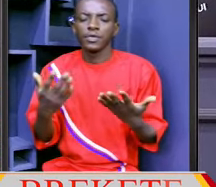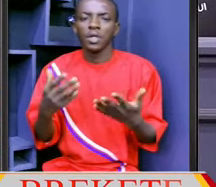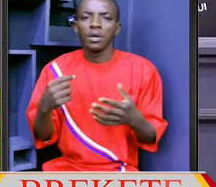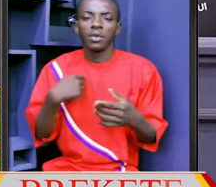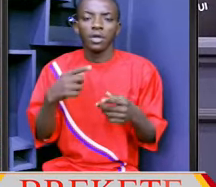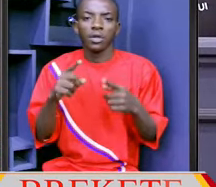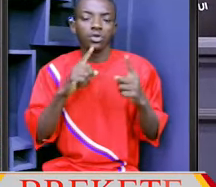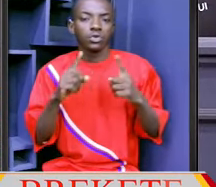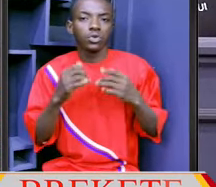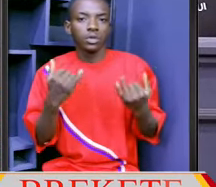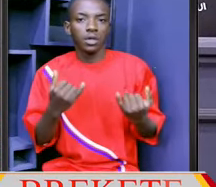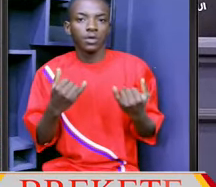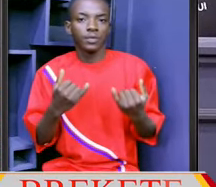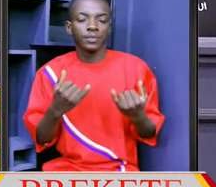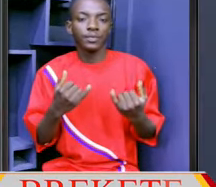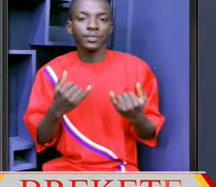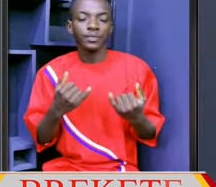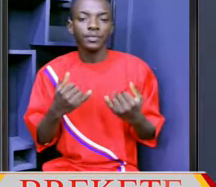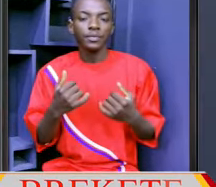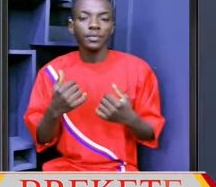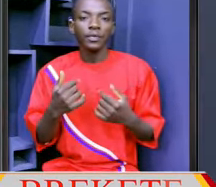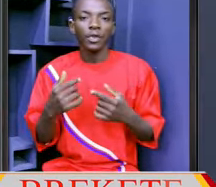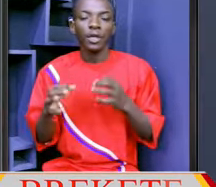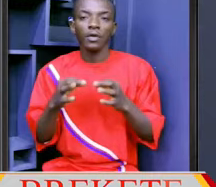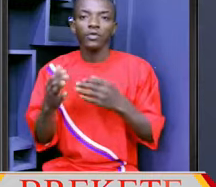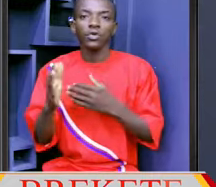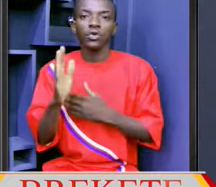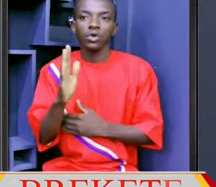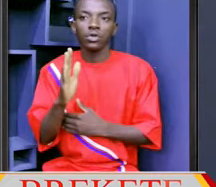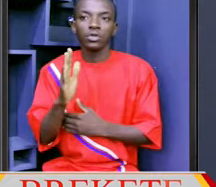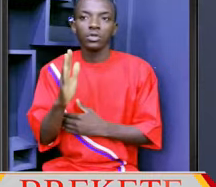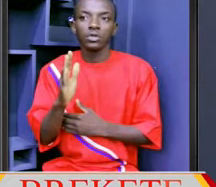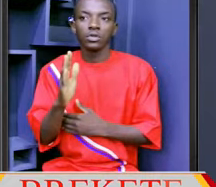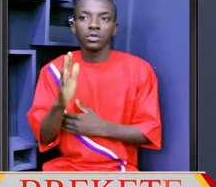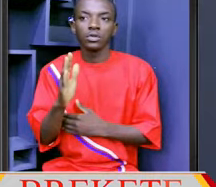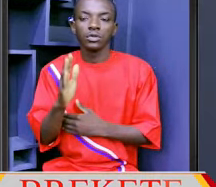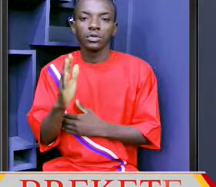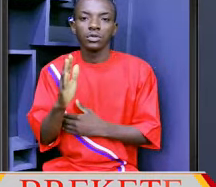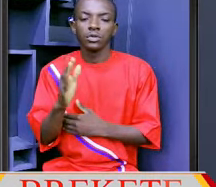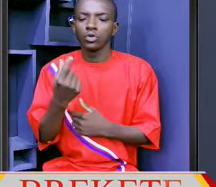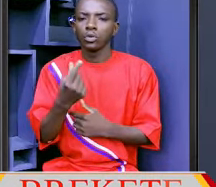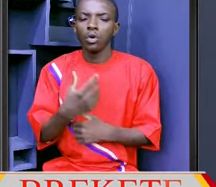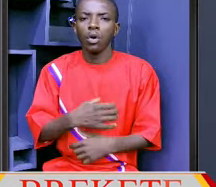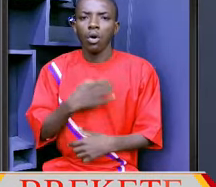Me, where they talk here now, if God want them, as I they talk, small cough.